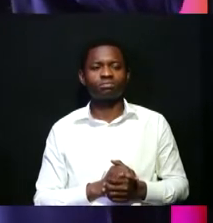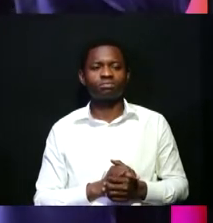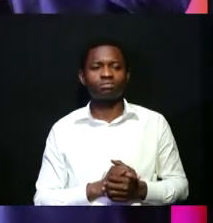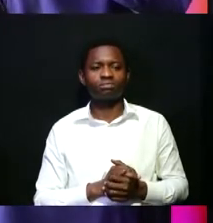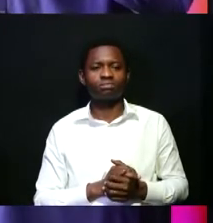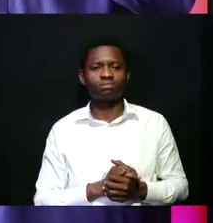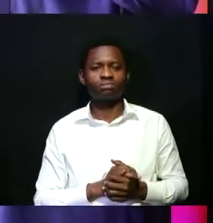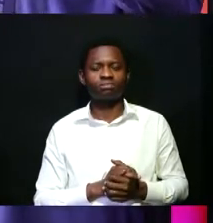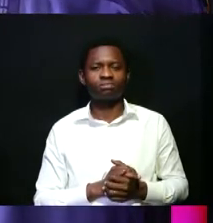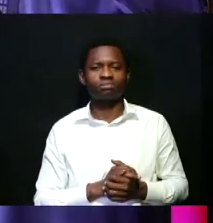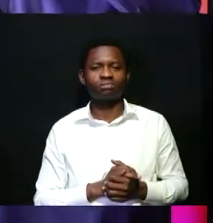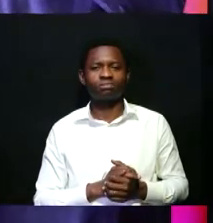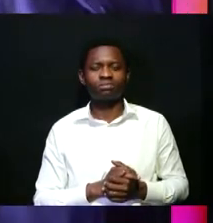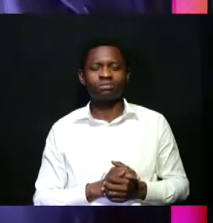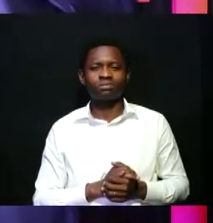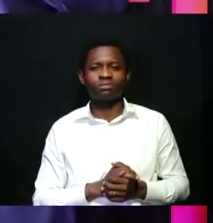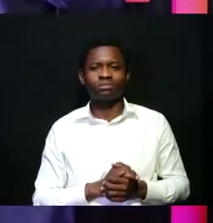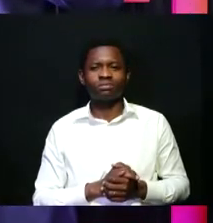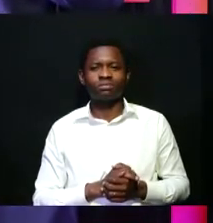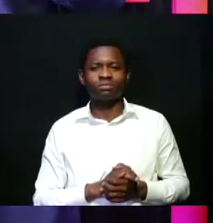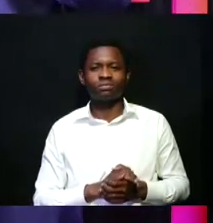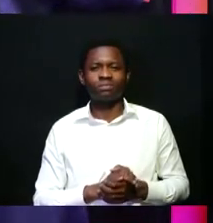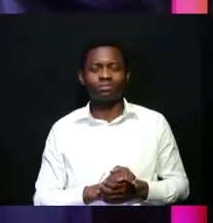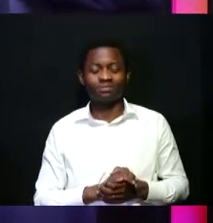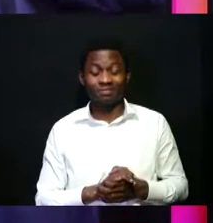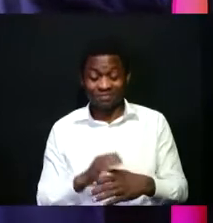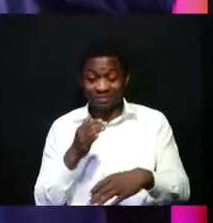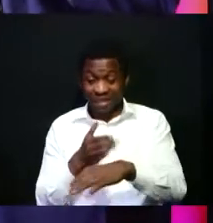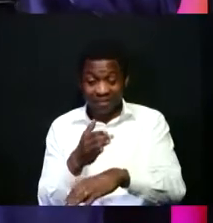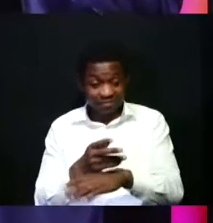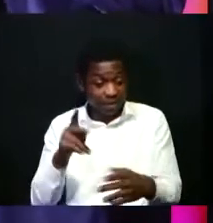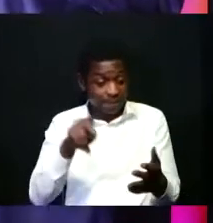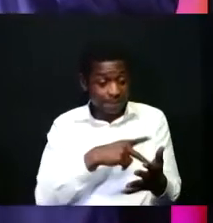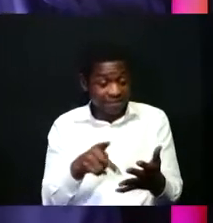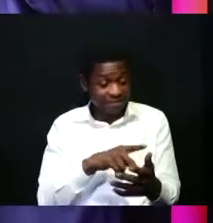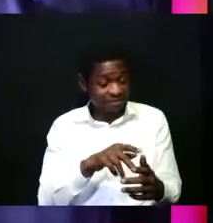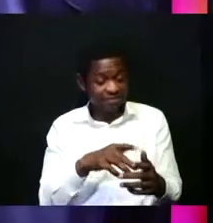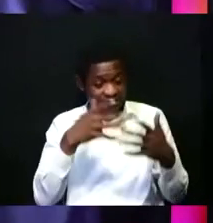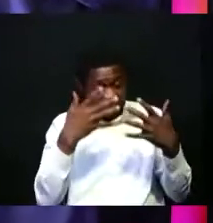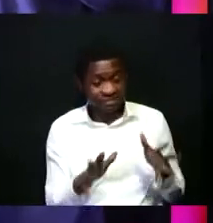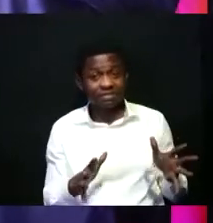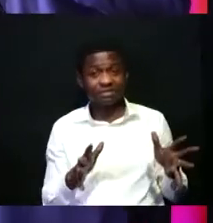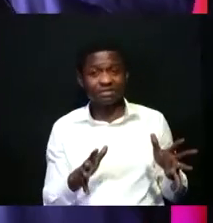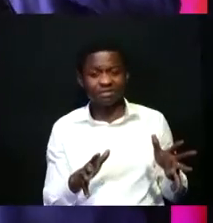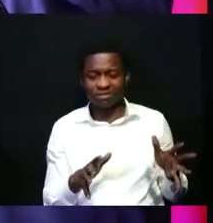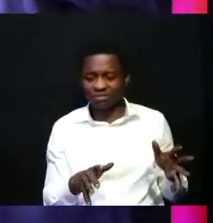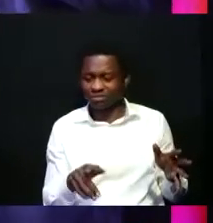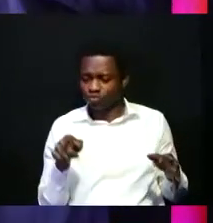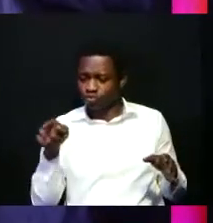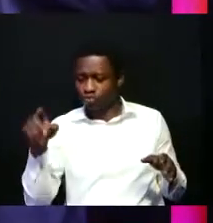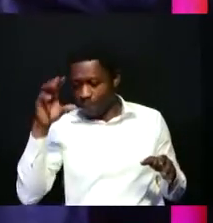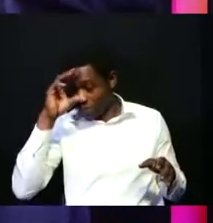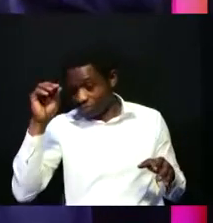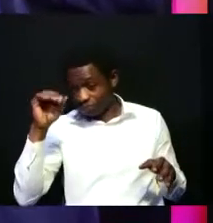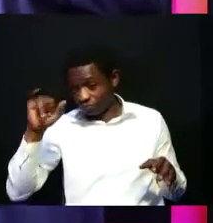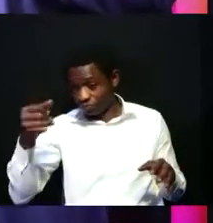anana hiob ye da. After the feasting is over, apuntuan nyina echire no, he made arrangements